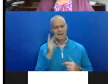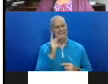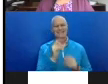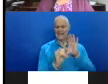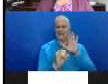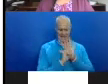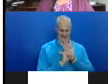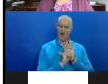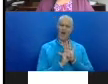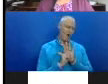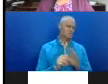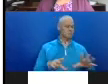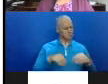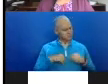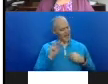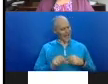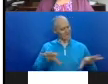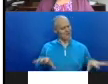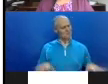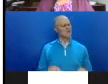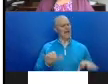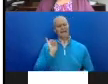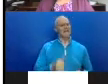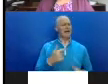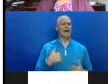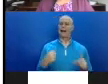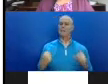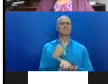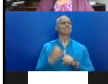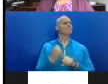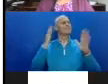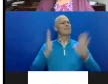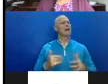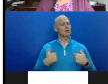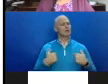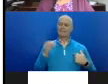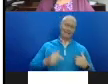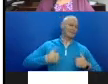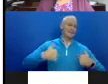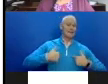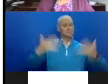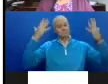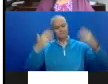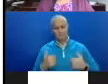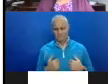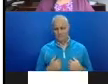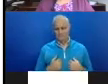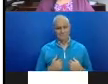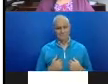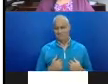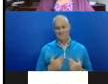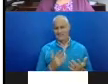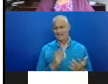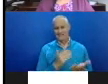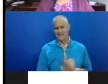lead to. If he came in thinking he was just a batterer and left thinking he's just a batterer, I just have a sense that that didn't really disrupt much